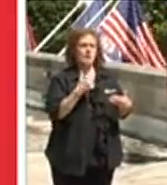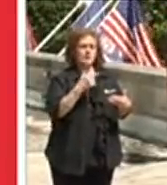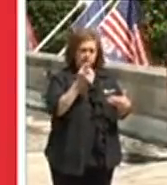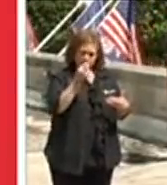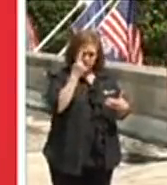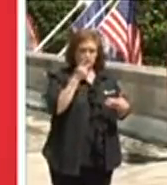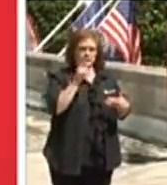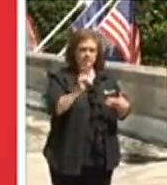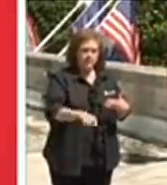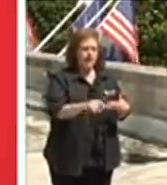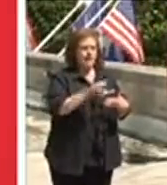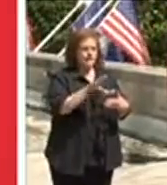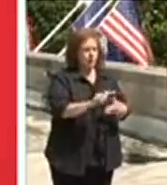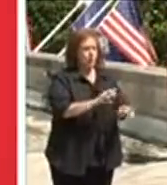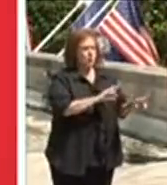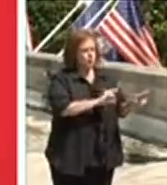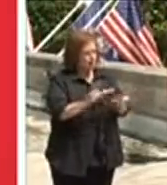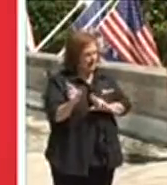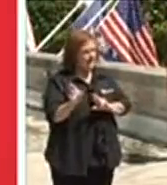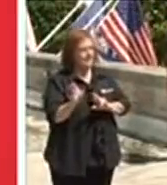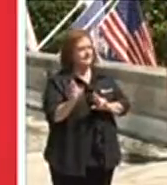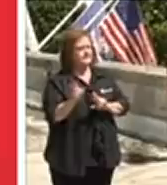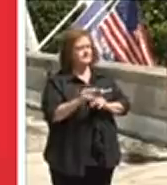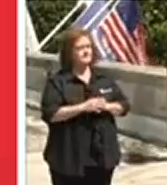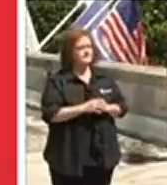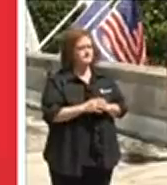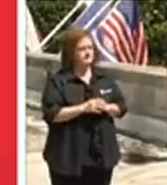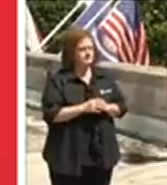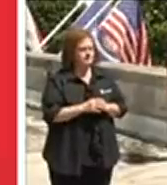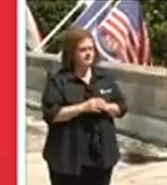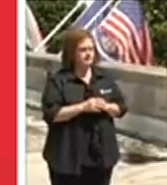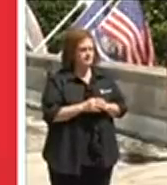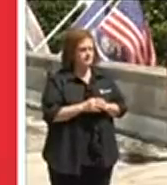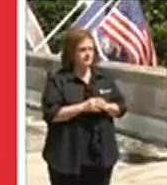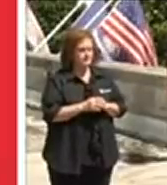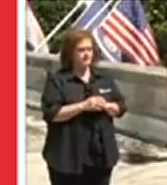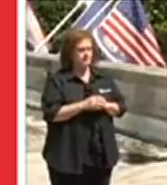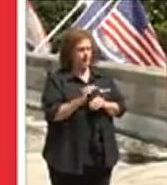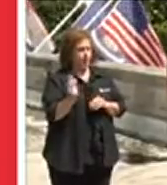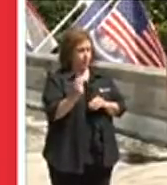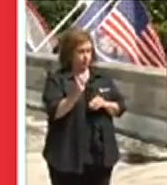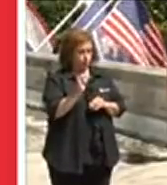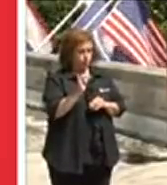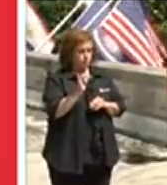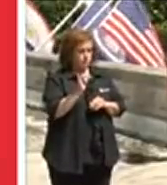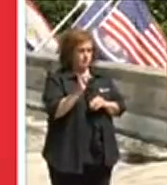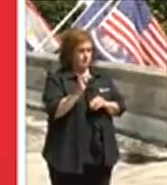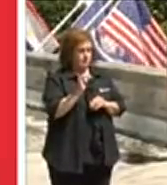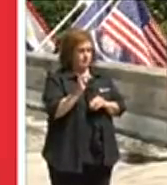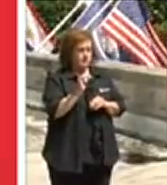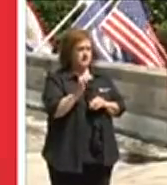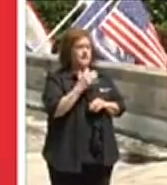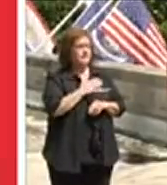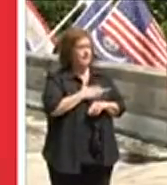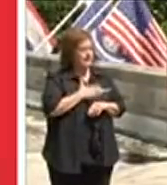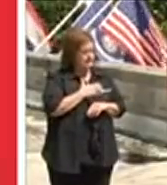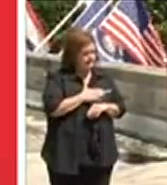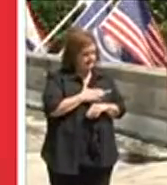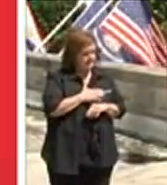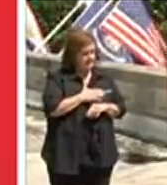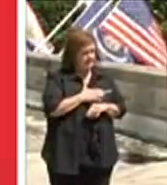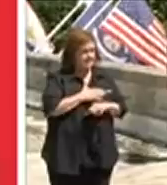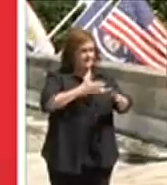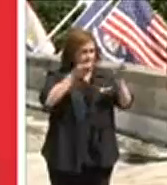prepared. This is where you come in more than ever. We're also asking you, do not get distracted with so many